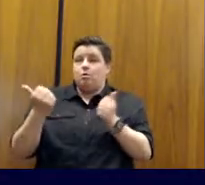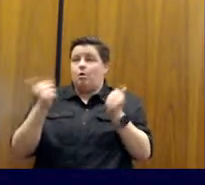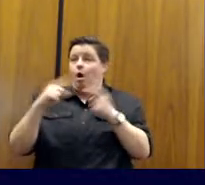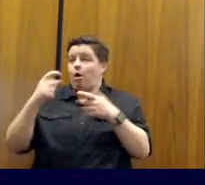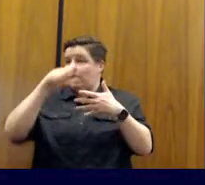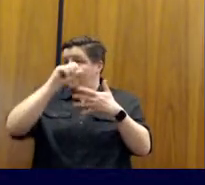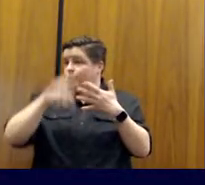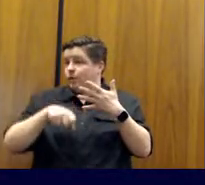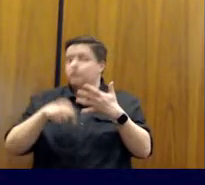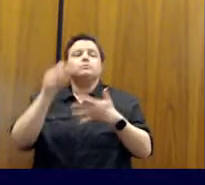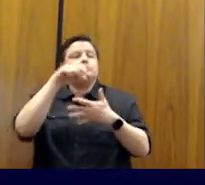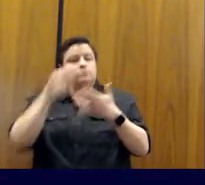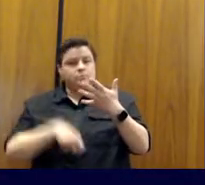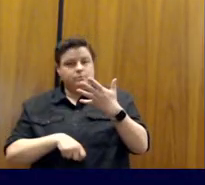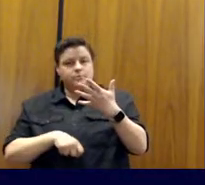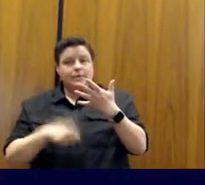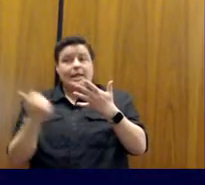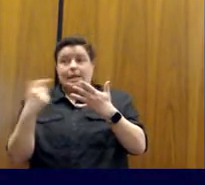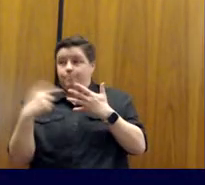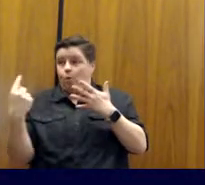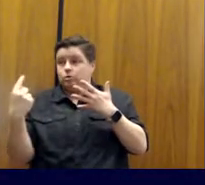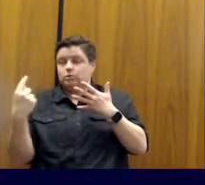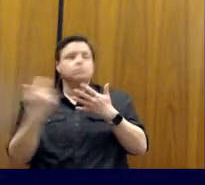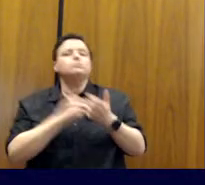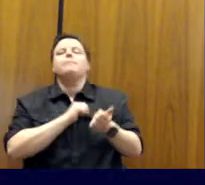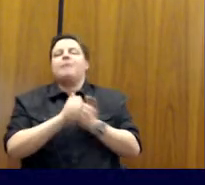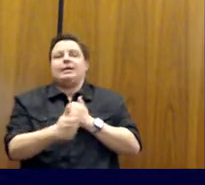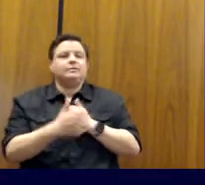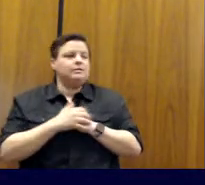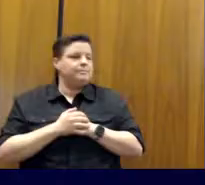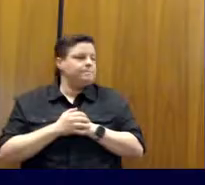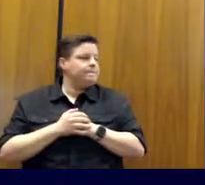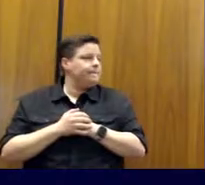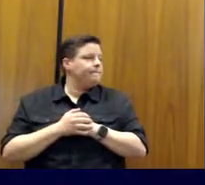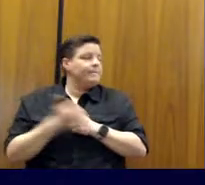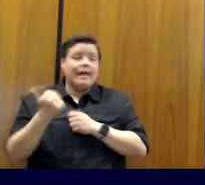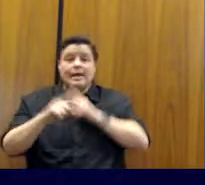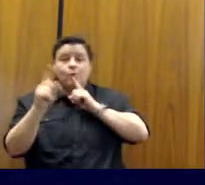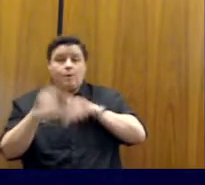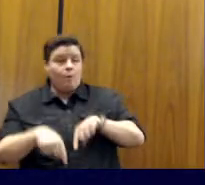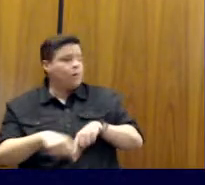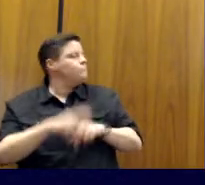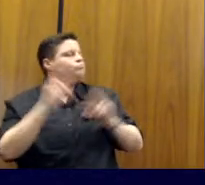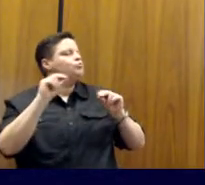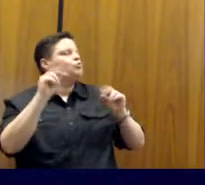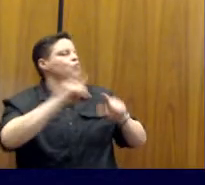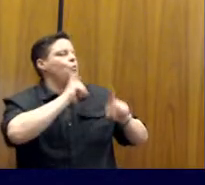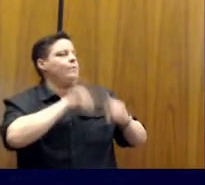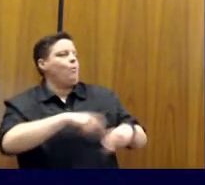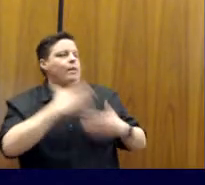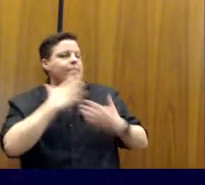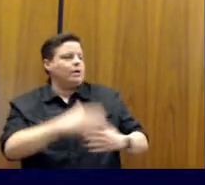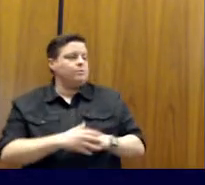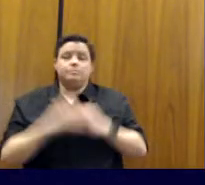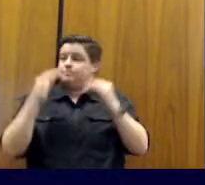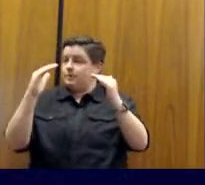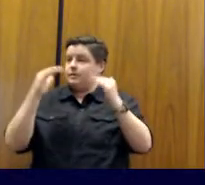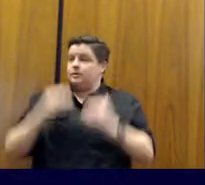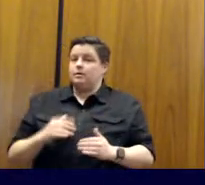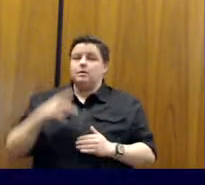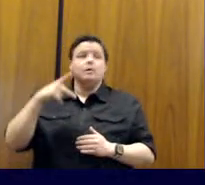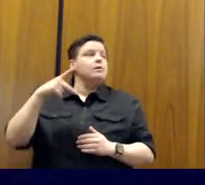favor? Aye. Opposed? Motion passes. Is there any report from the No committee? report, thank you. Next up,